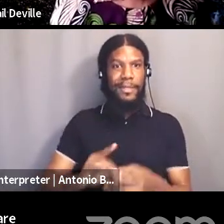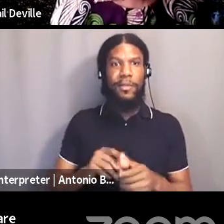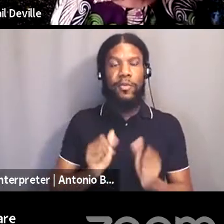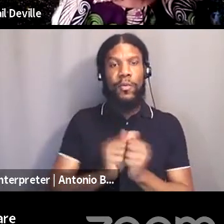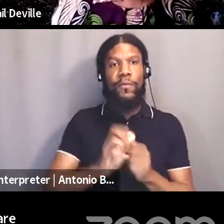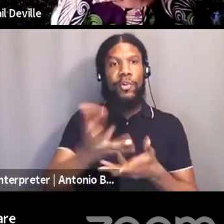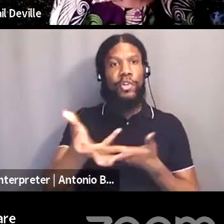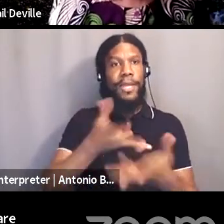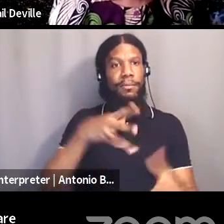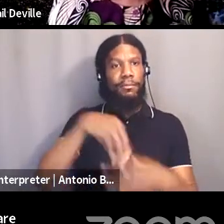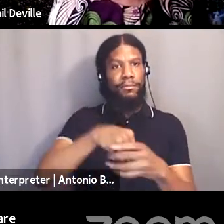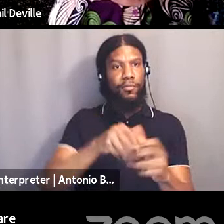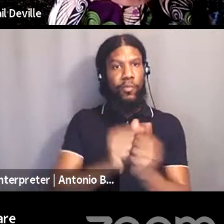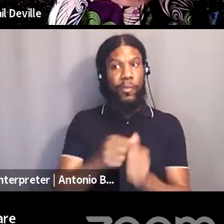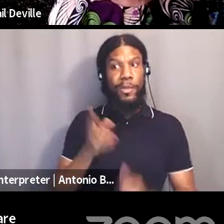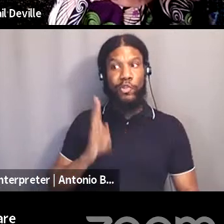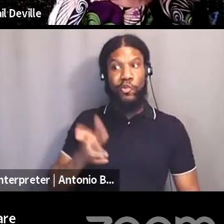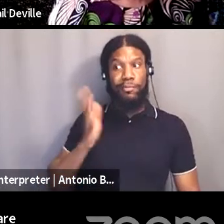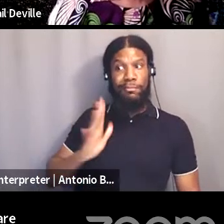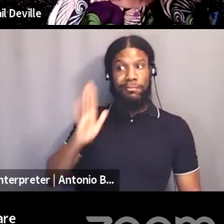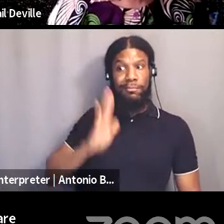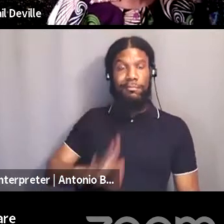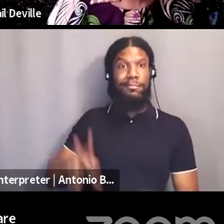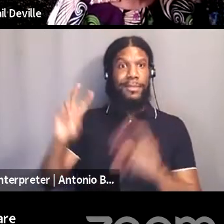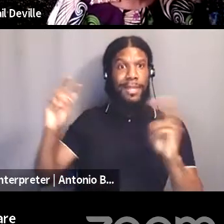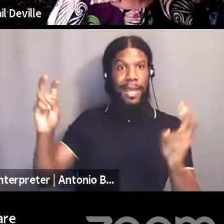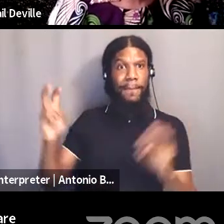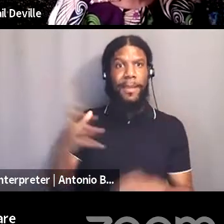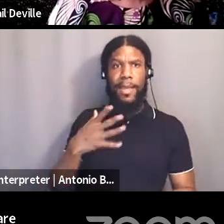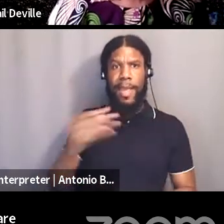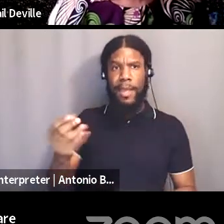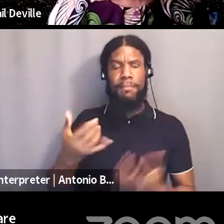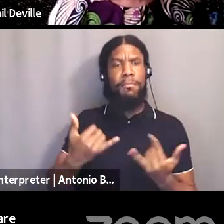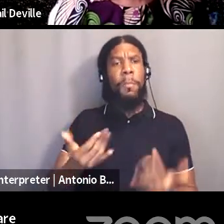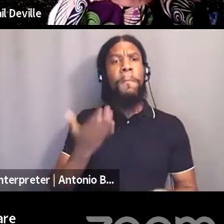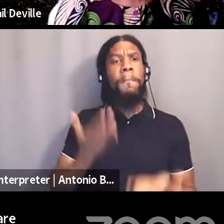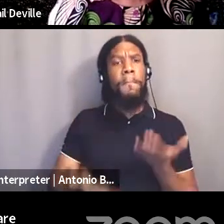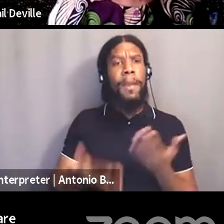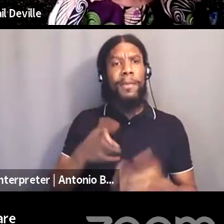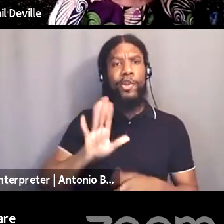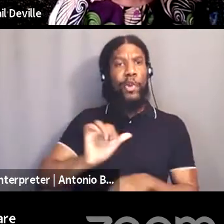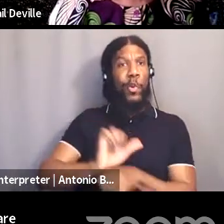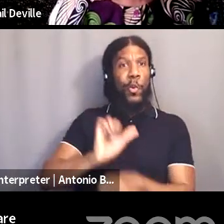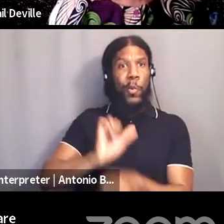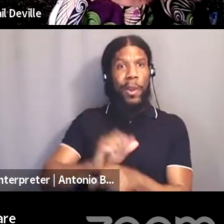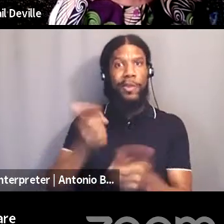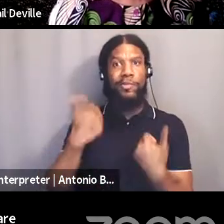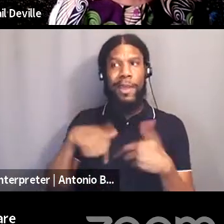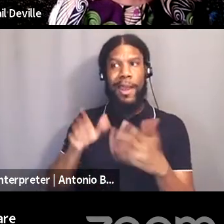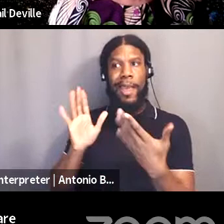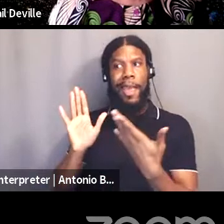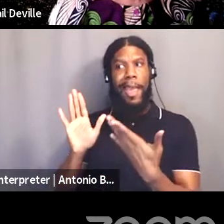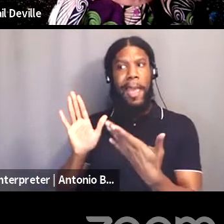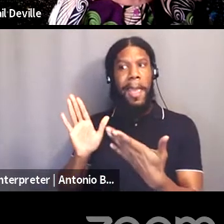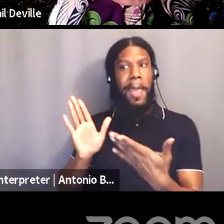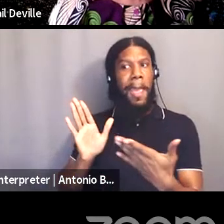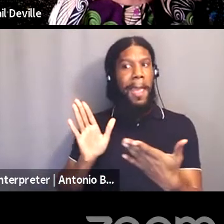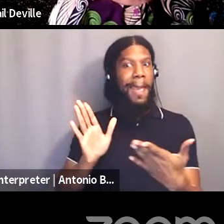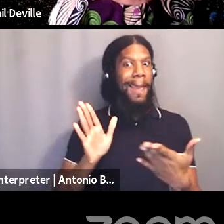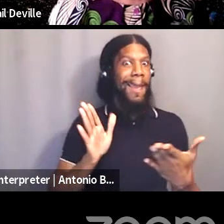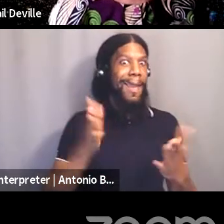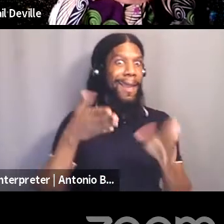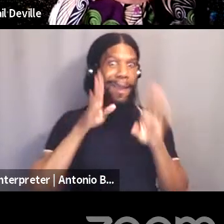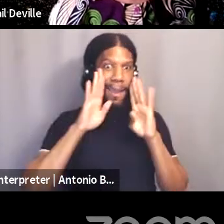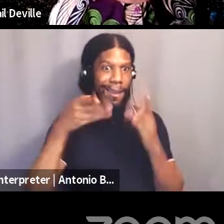engagement with historic topics and the way in which perhaps the work is pointing to the present?